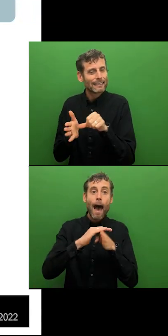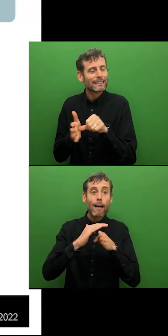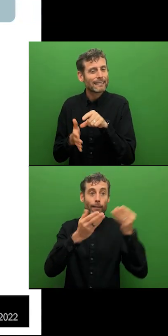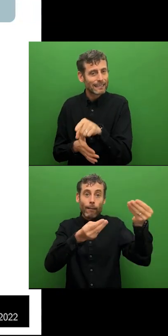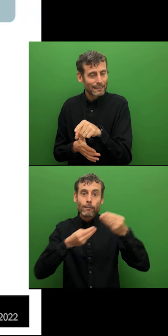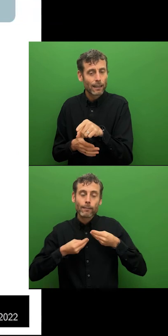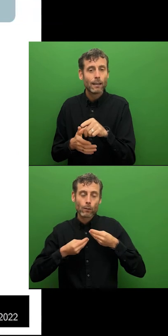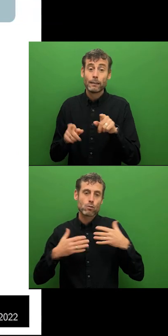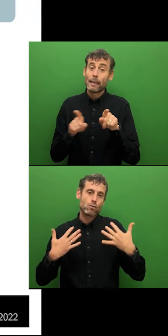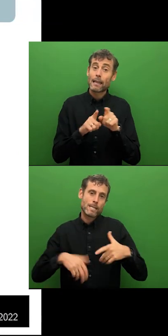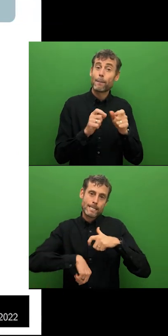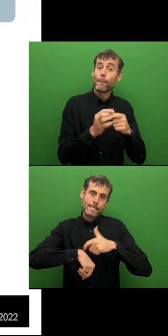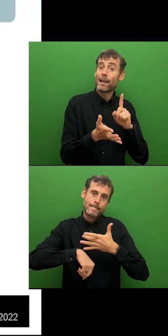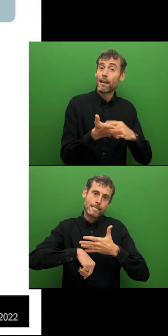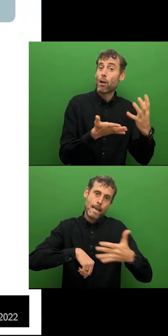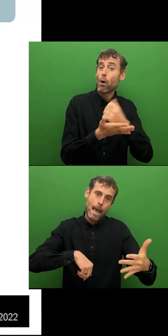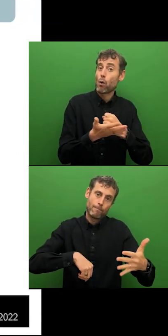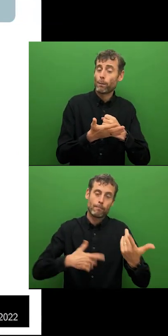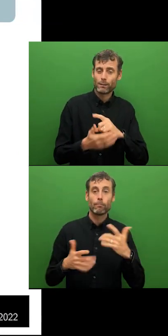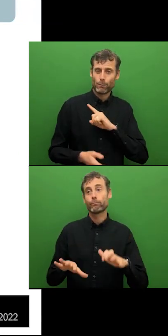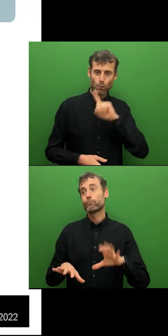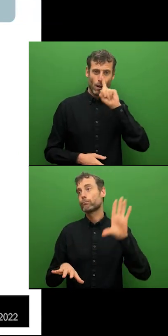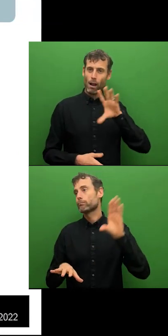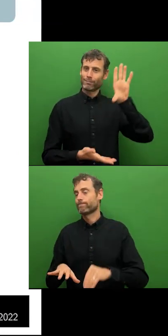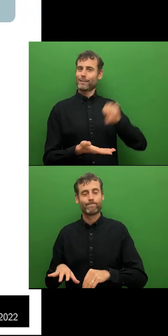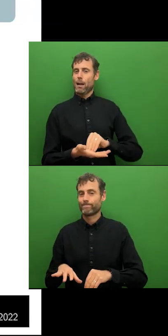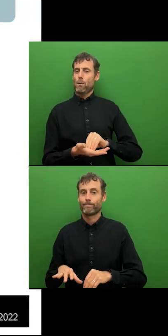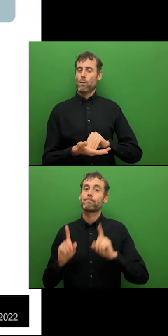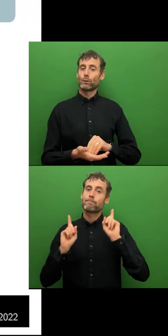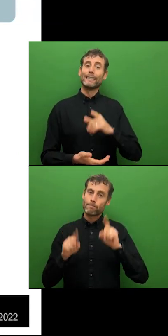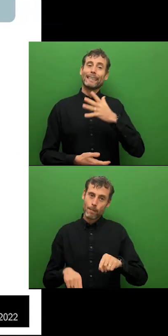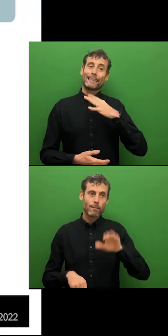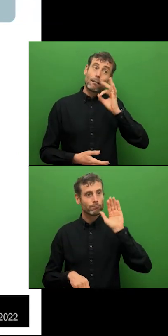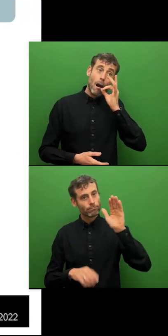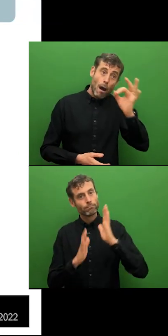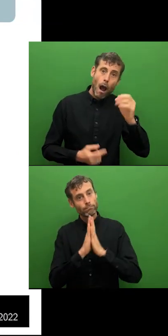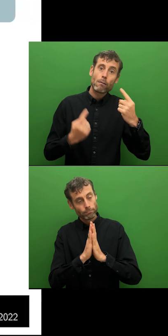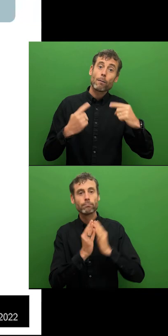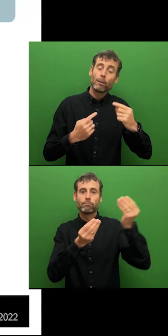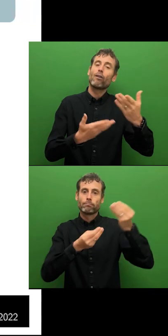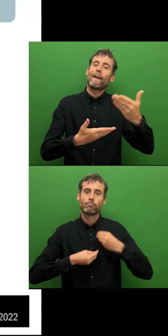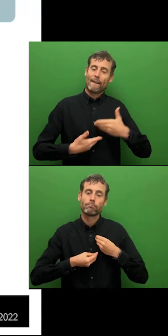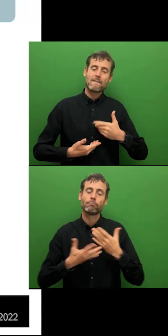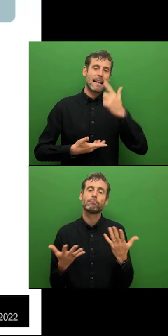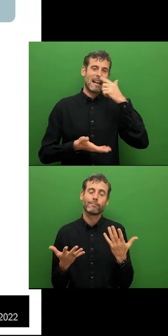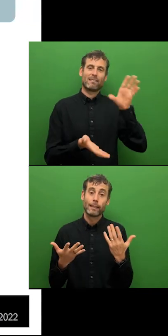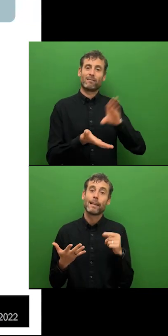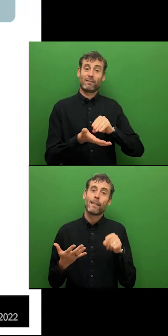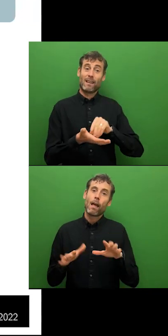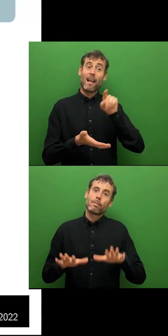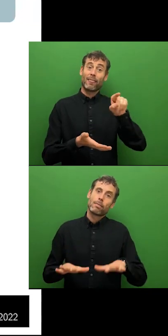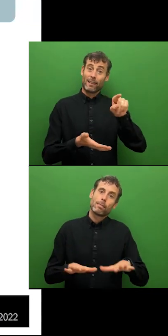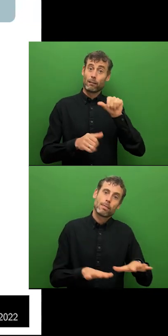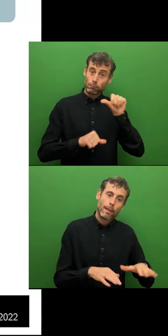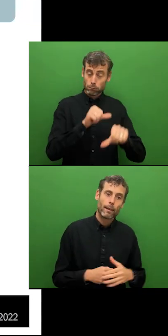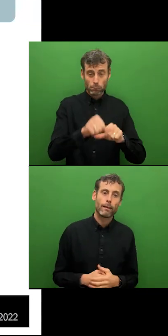access to BobSL and BSL corpus, as you can't just download this data, someone needs to grant permission, which can take a